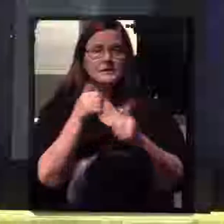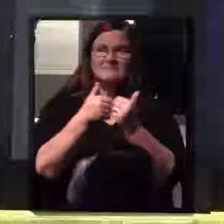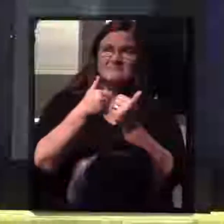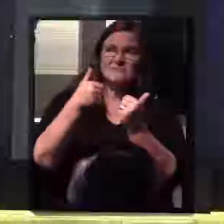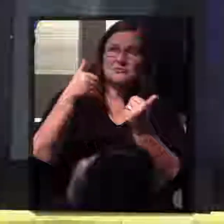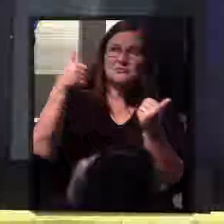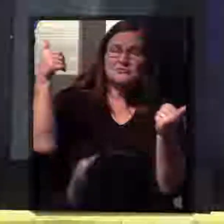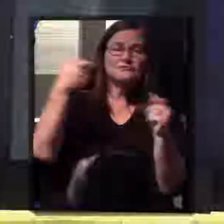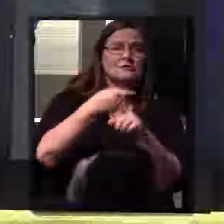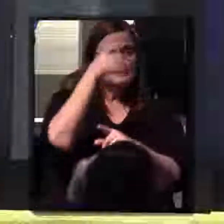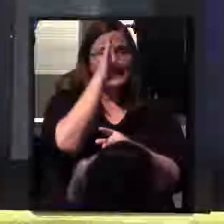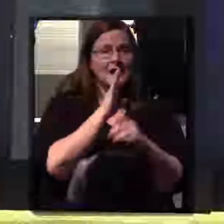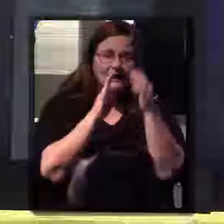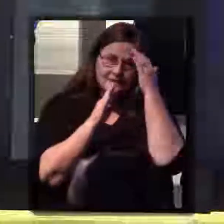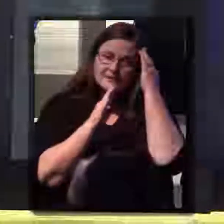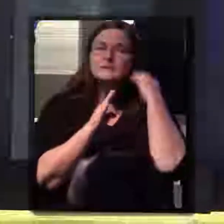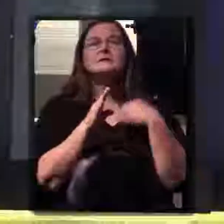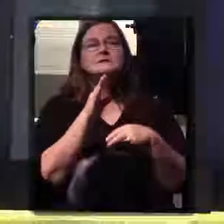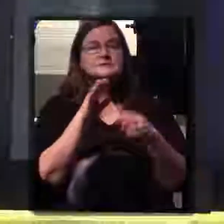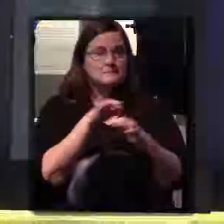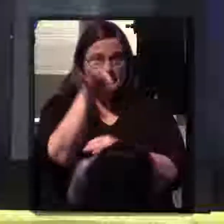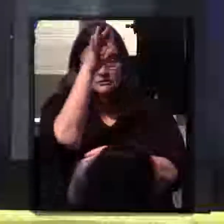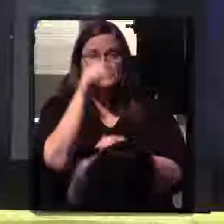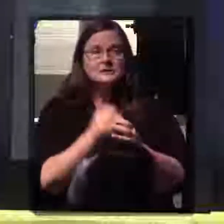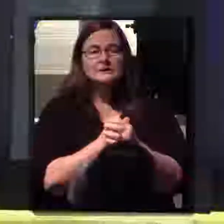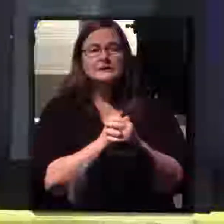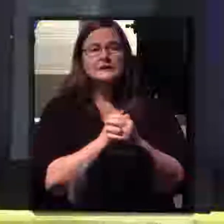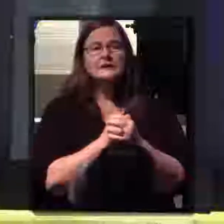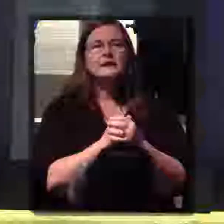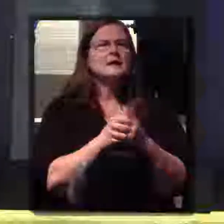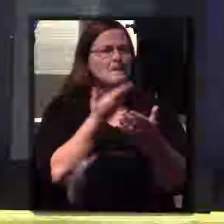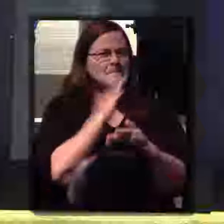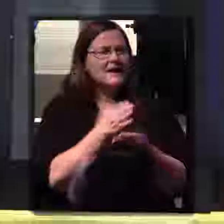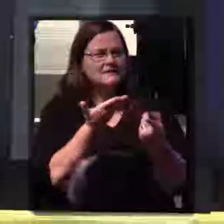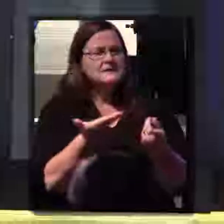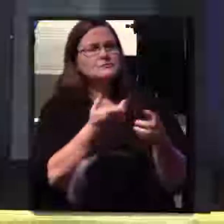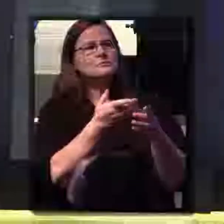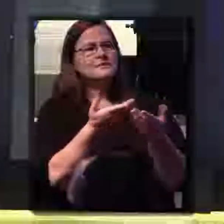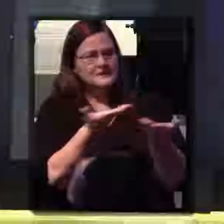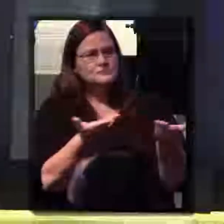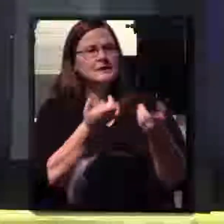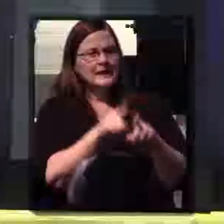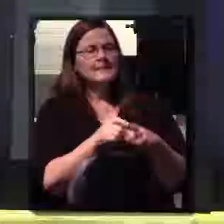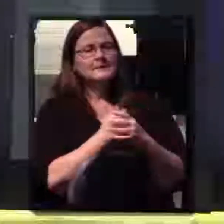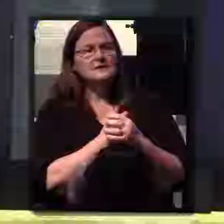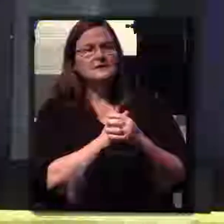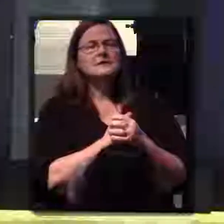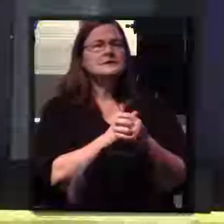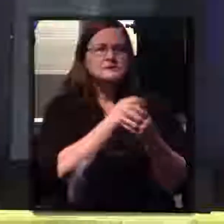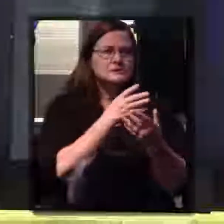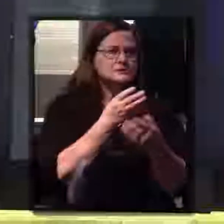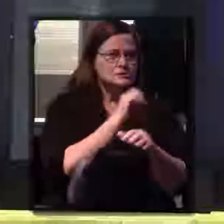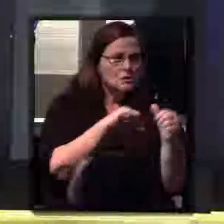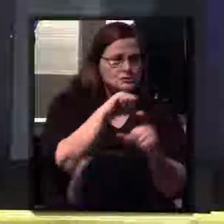so as Israel moved from God spiritually, the bottom would fall out of them nationally. It would fall out